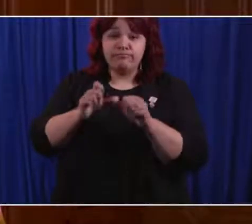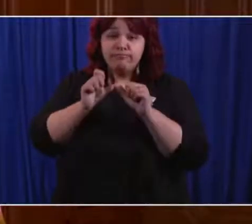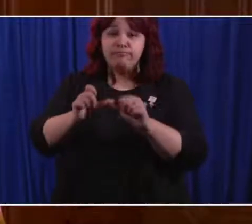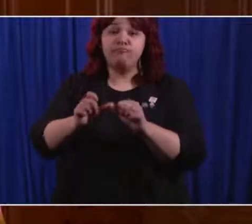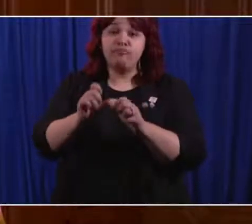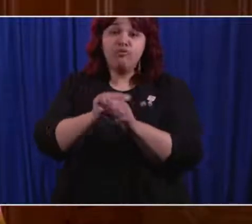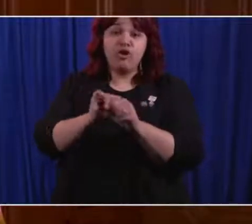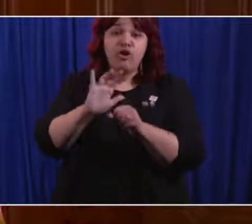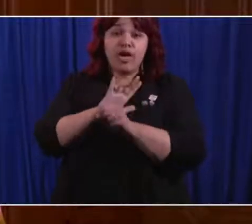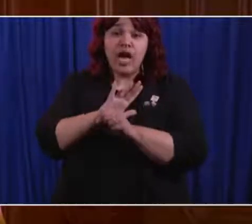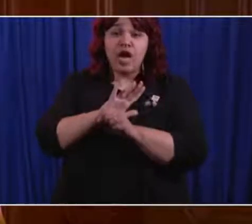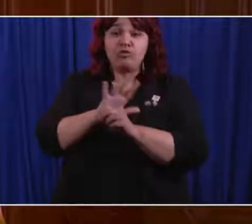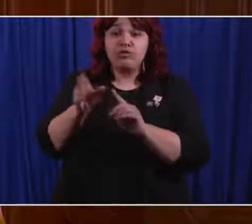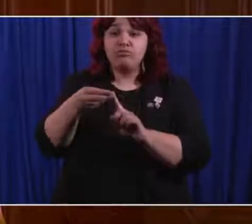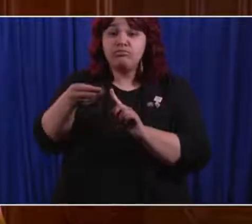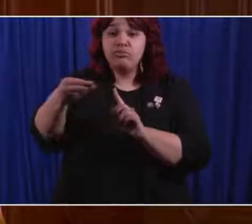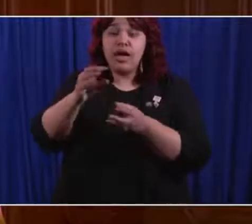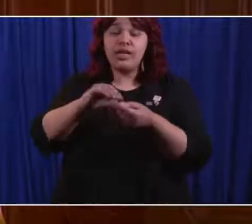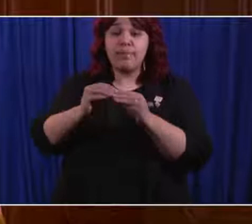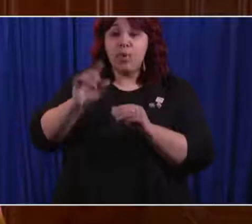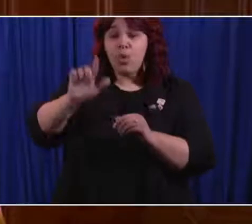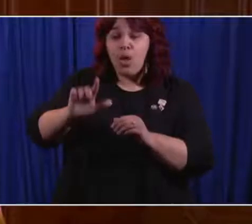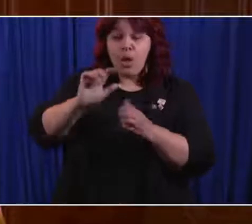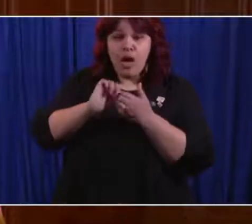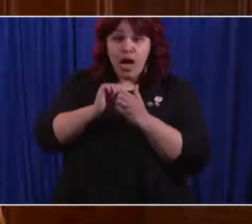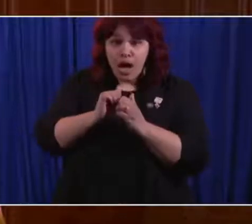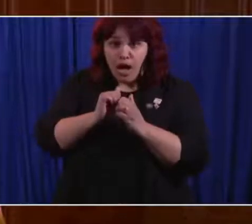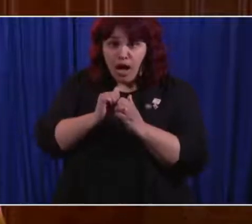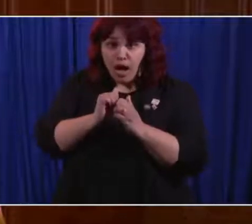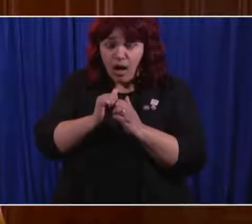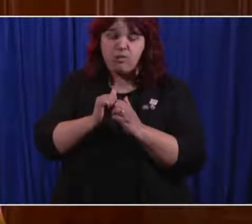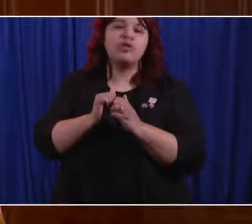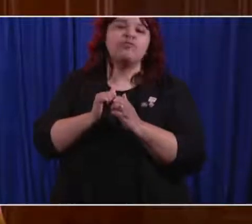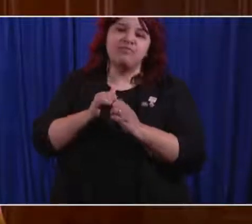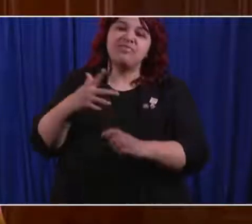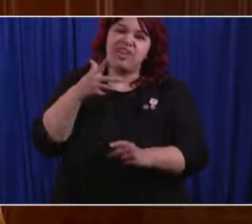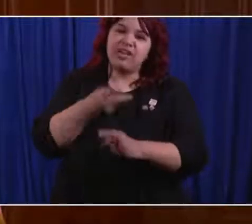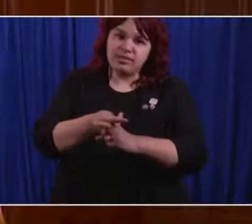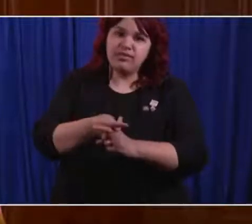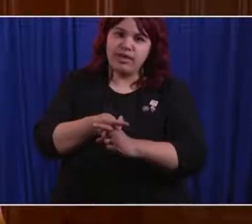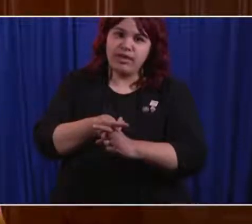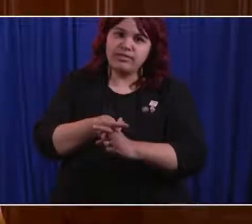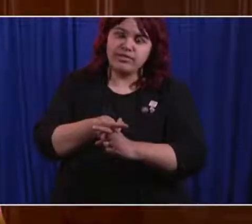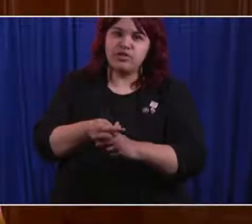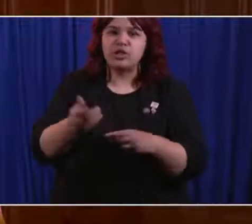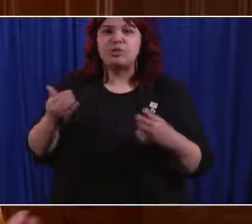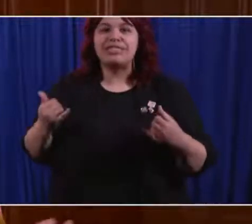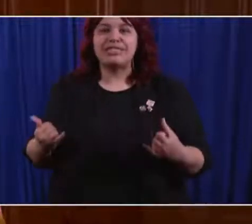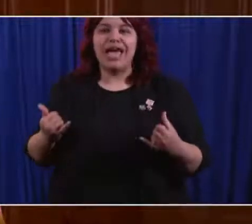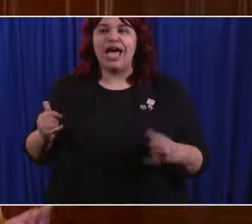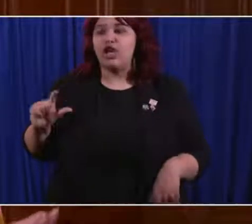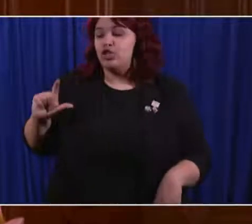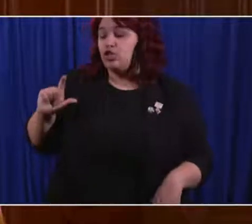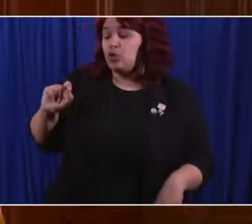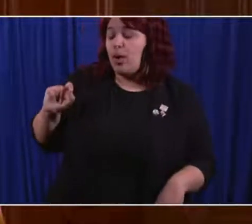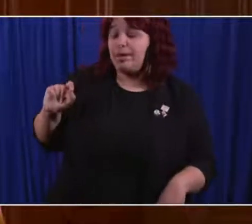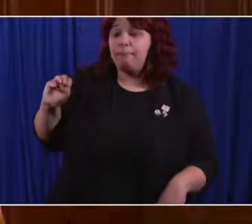at 2.8 million as of today. So we're continue to move doing that, but at the same